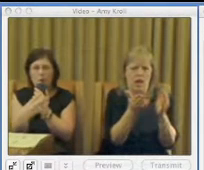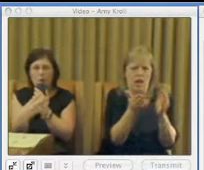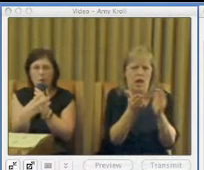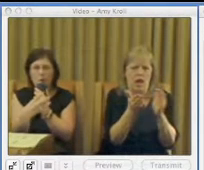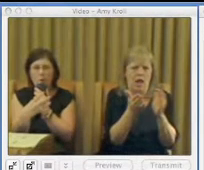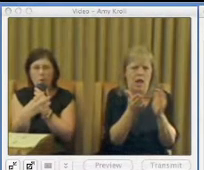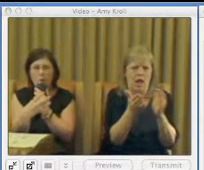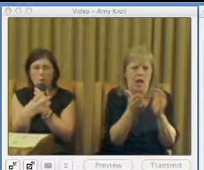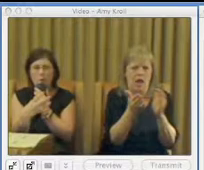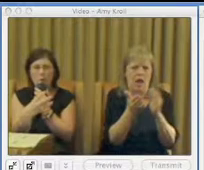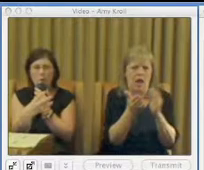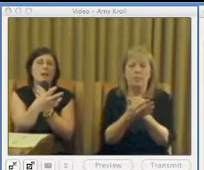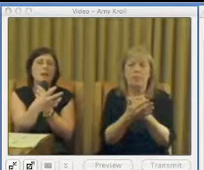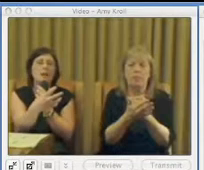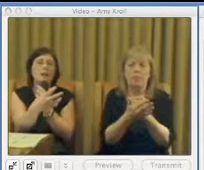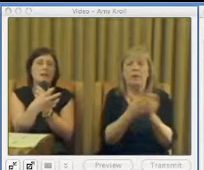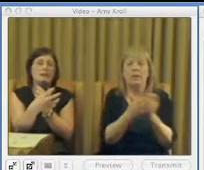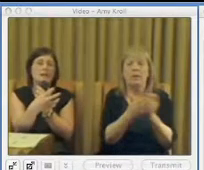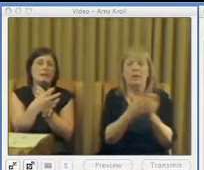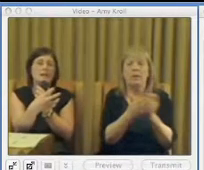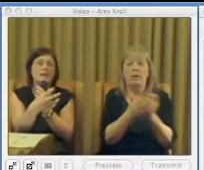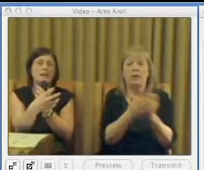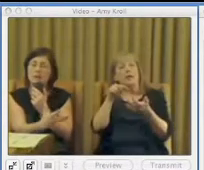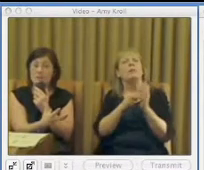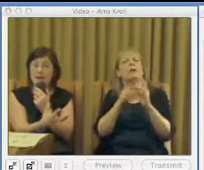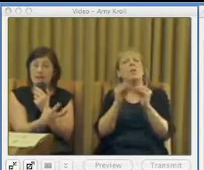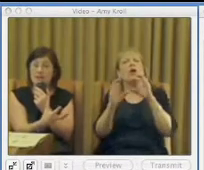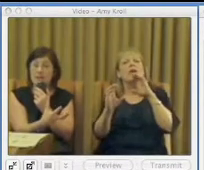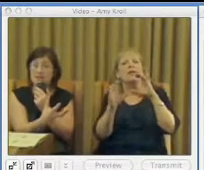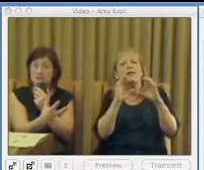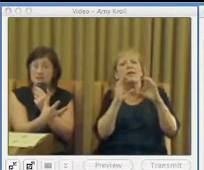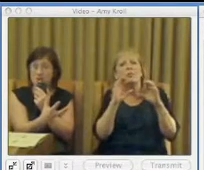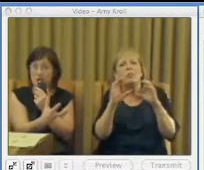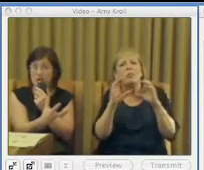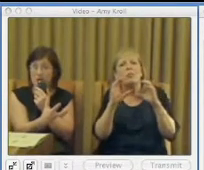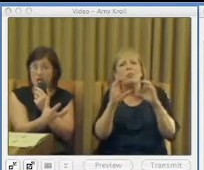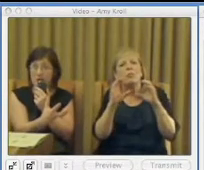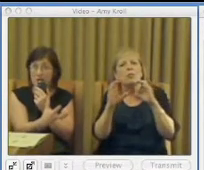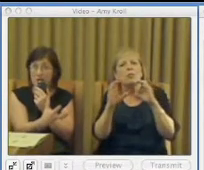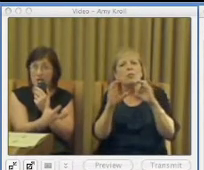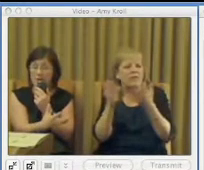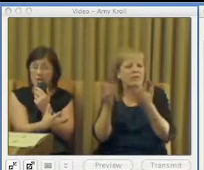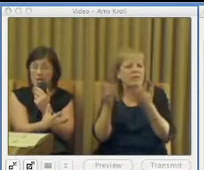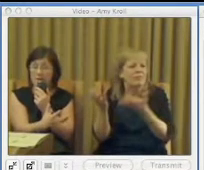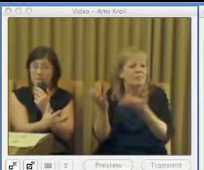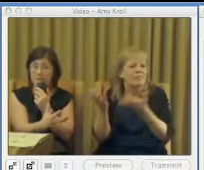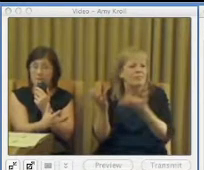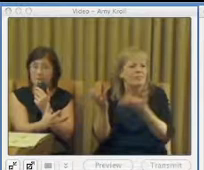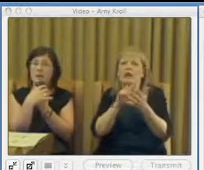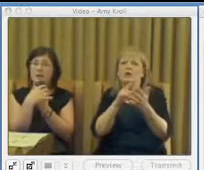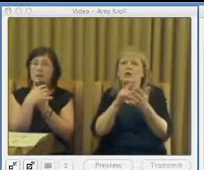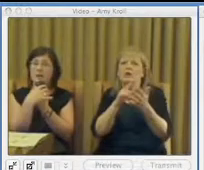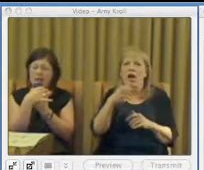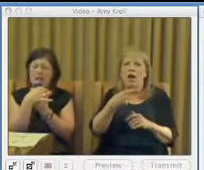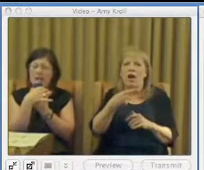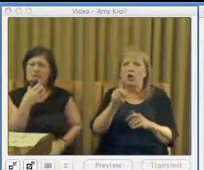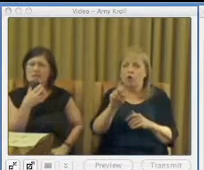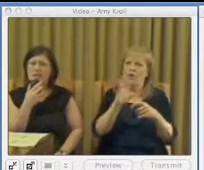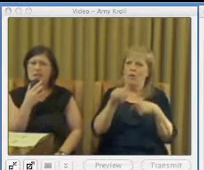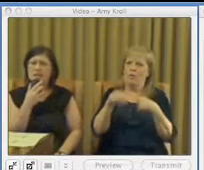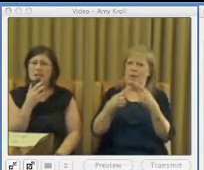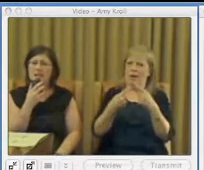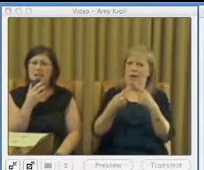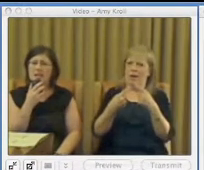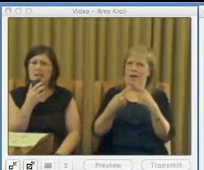about mediating, coordinating the talk, and this is what Franz Pochacker talks about in his chapter.